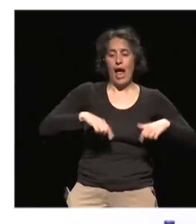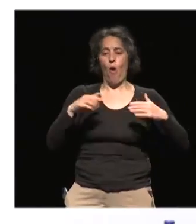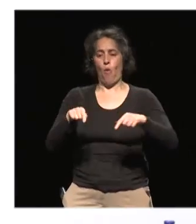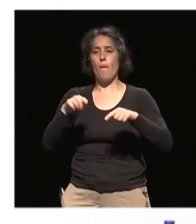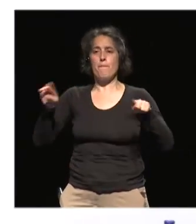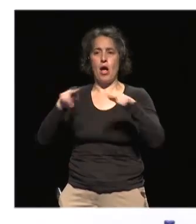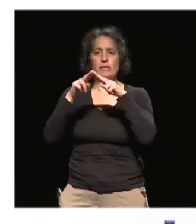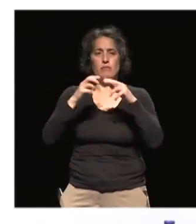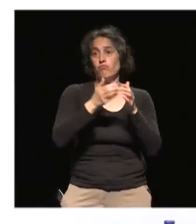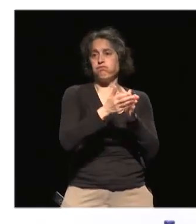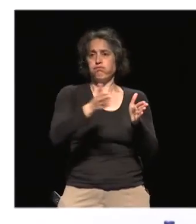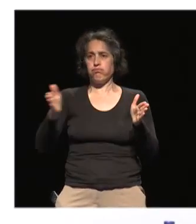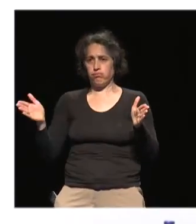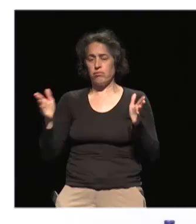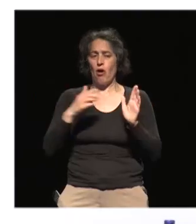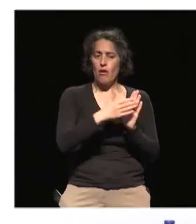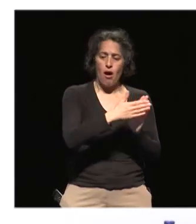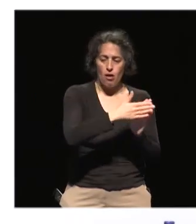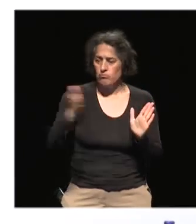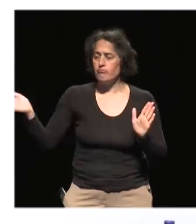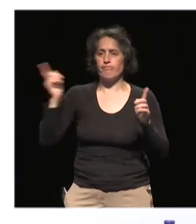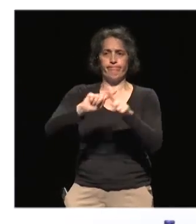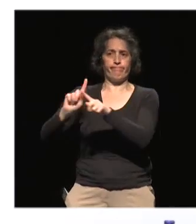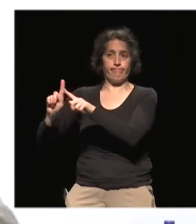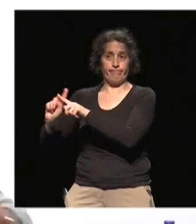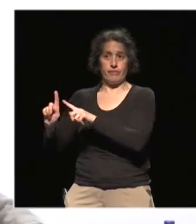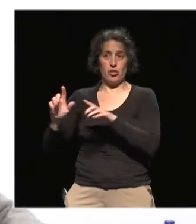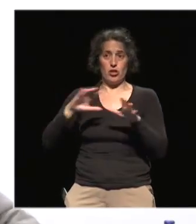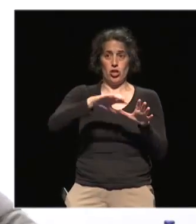fair and reasonable, and are you going to be able to deliver an INDC?